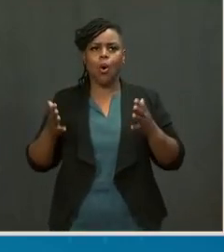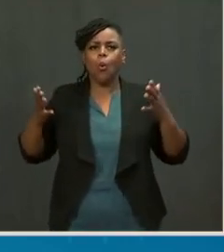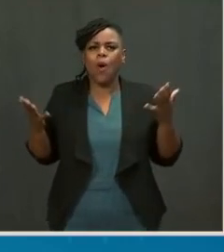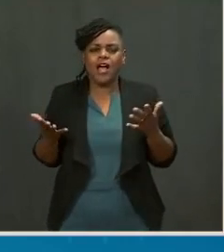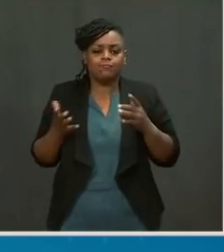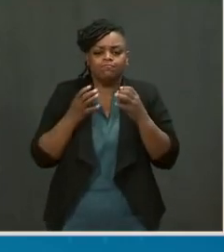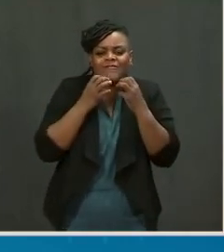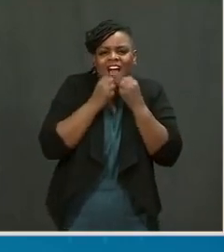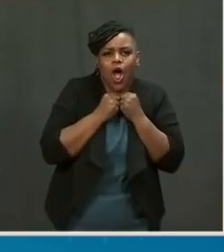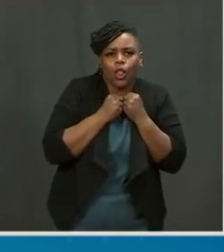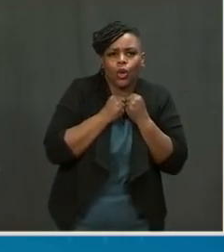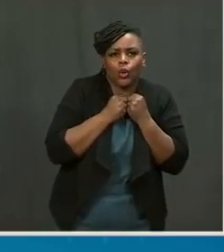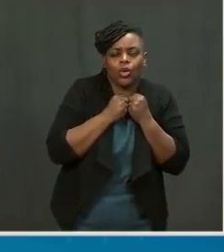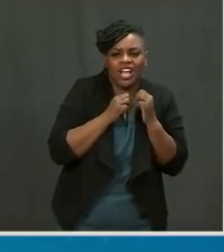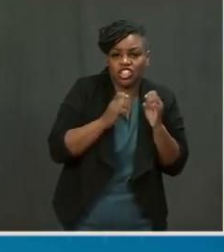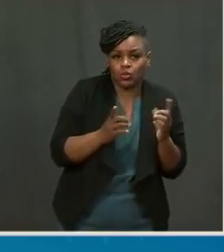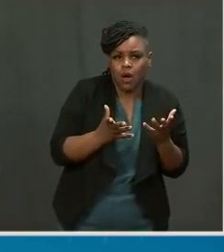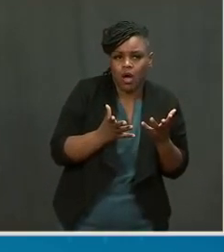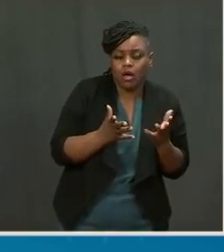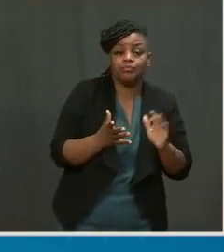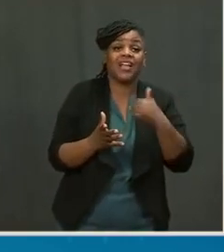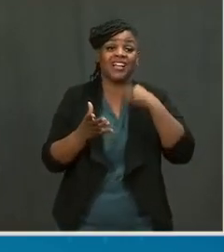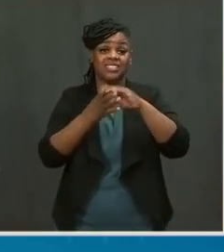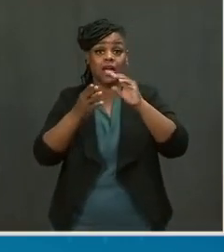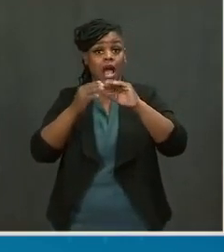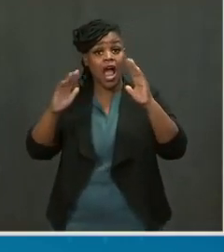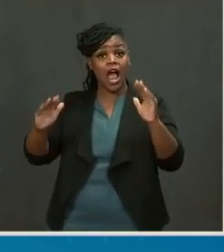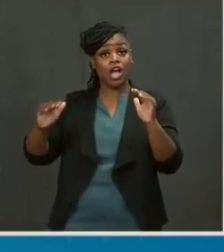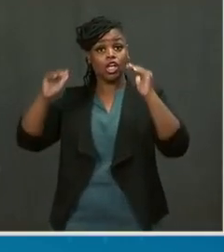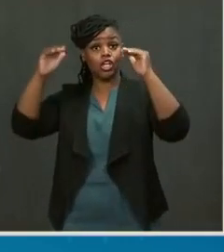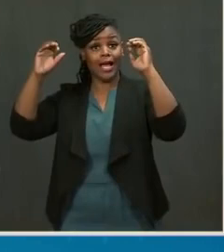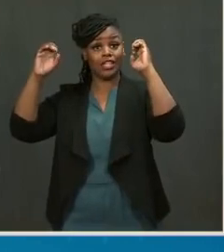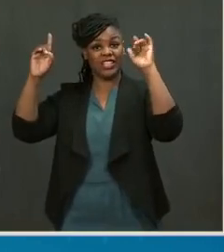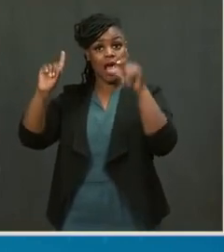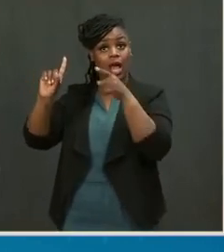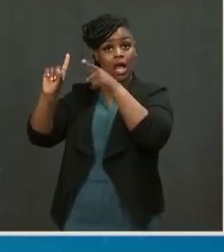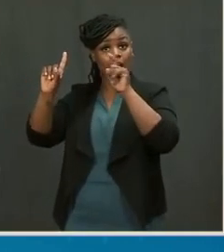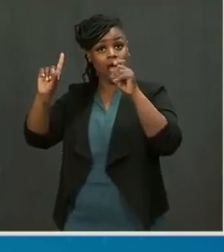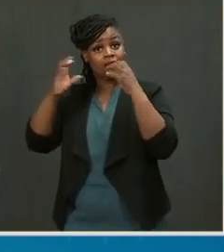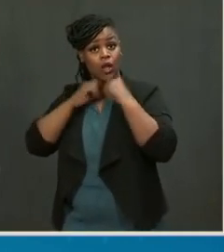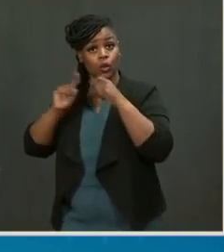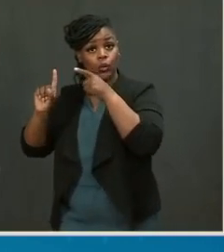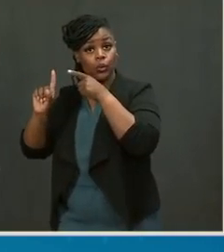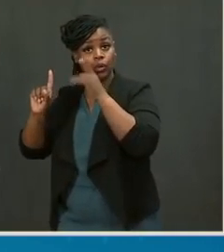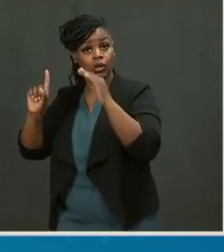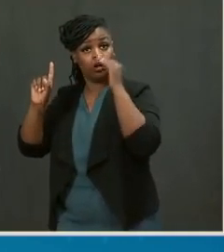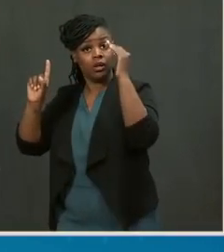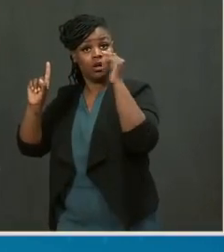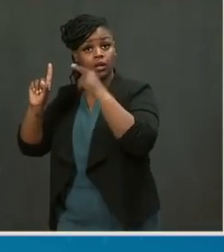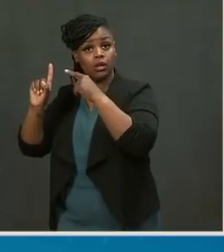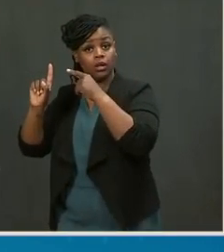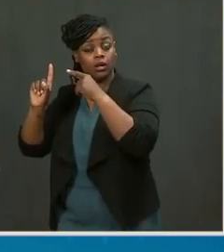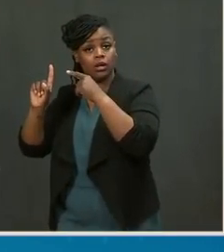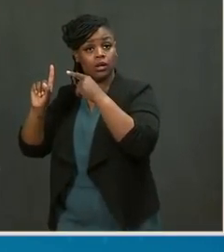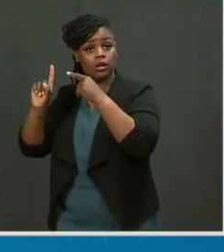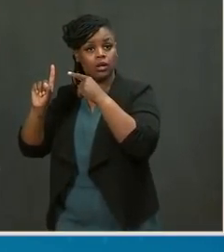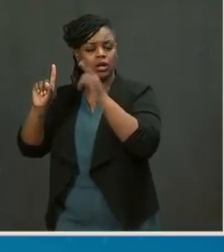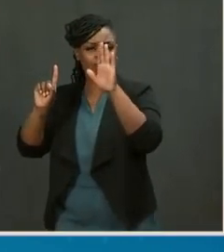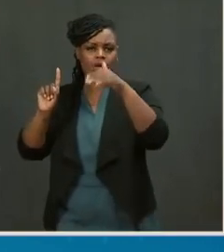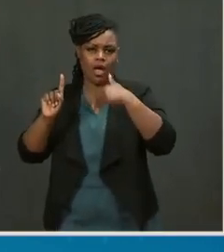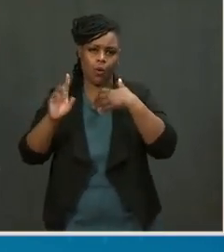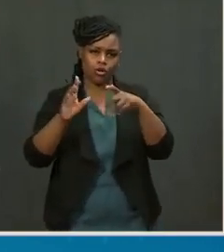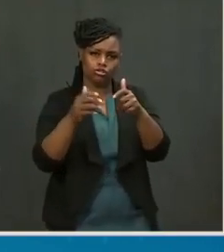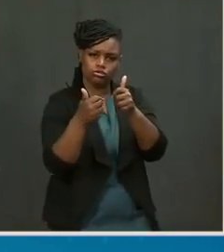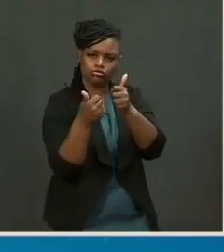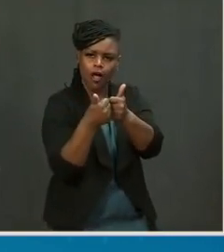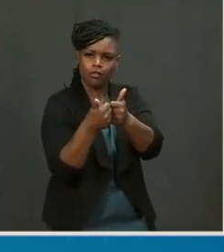have said, well, higher education, that's a very valuable education. And I'd like to challenge that point. I think that